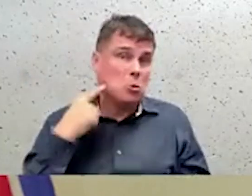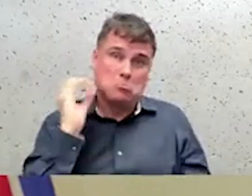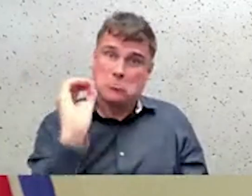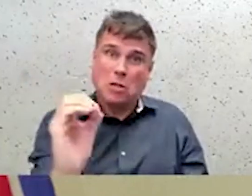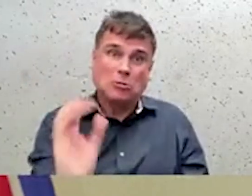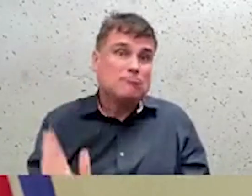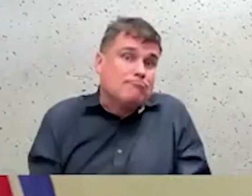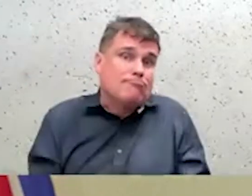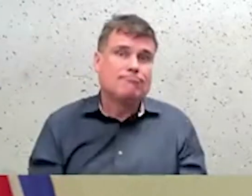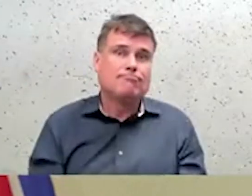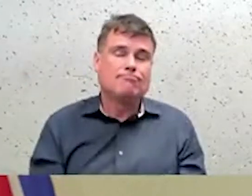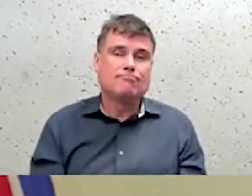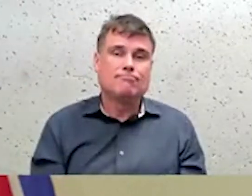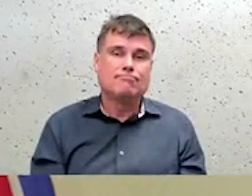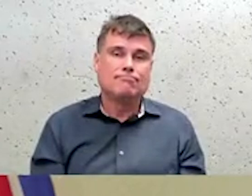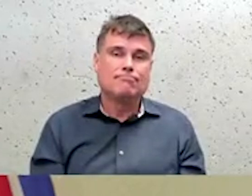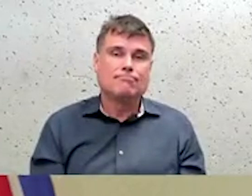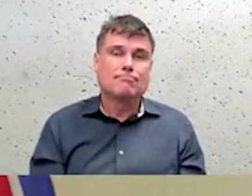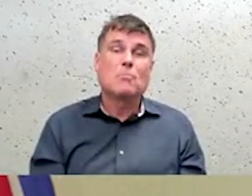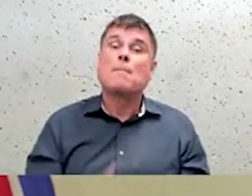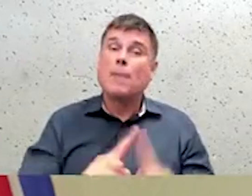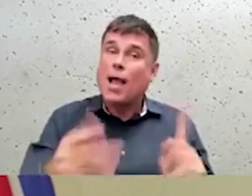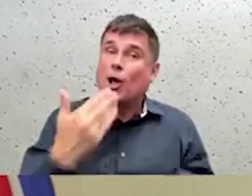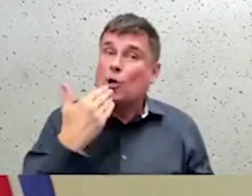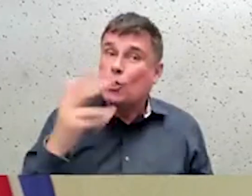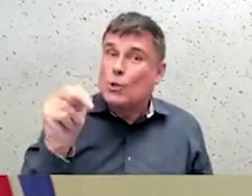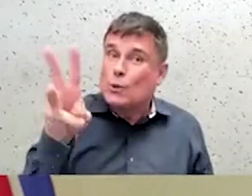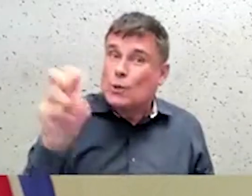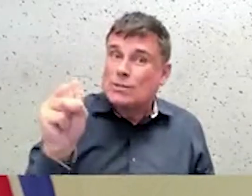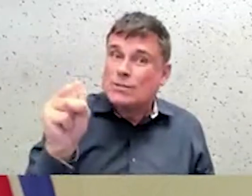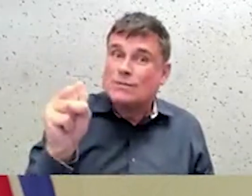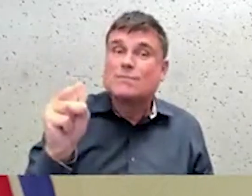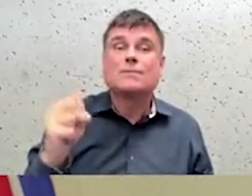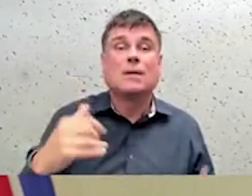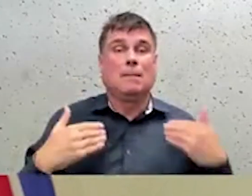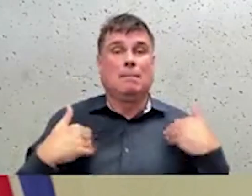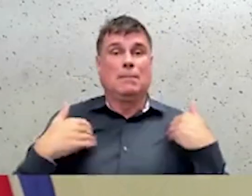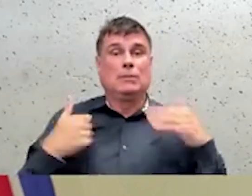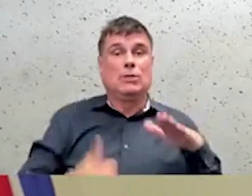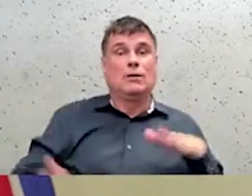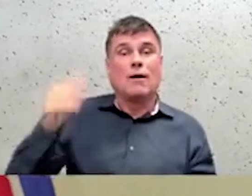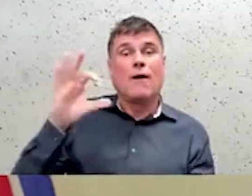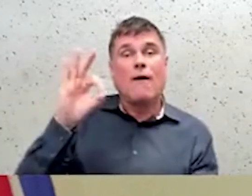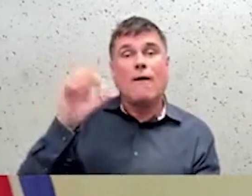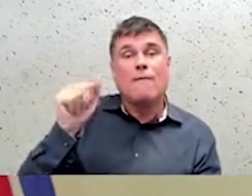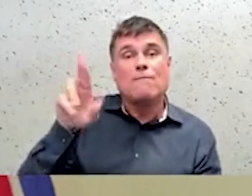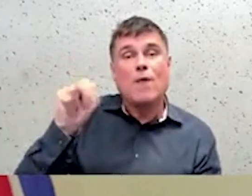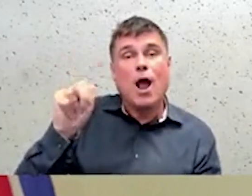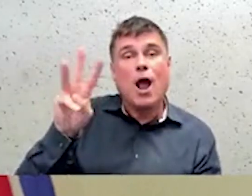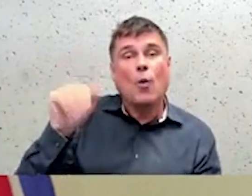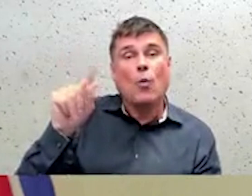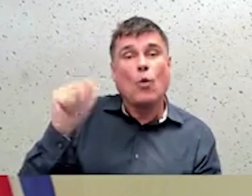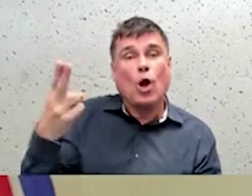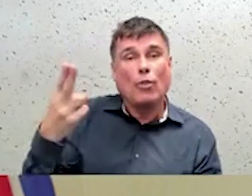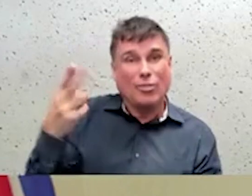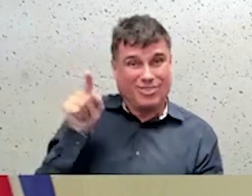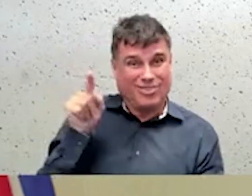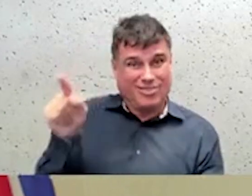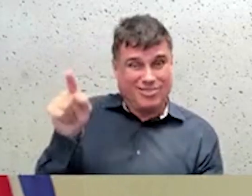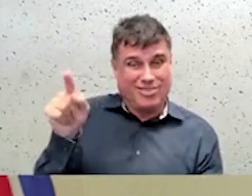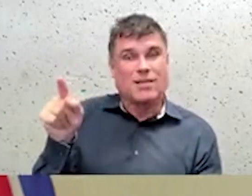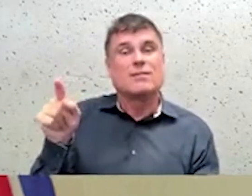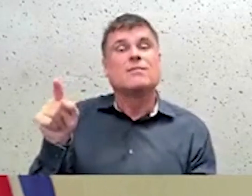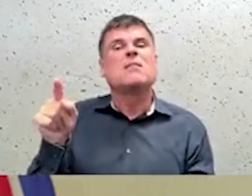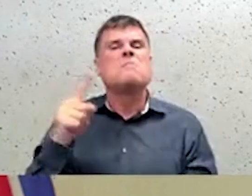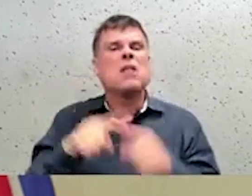rapid turnaround with Minister Farnworth and the team, working with Minister Malcolmson, is how people expect us to respond, quite